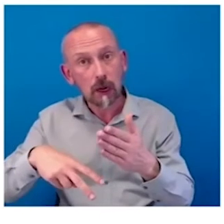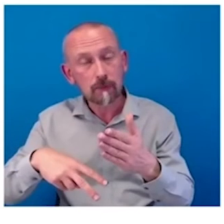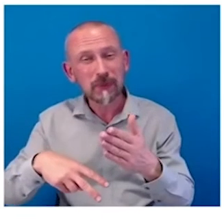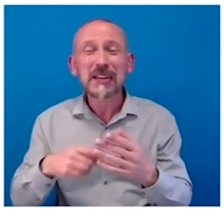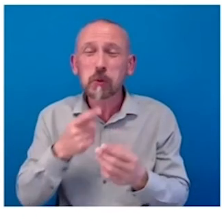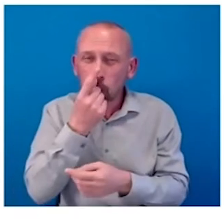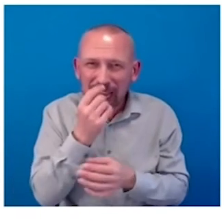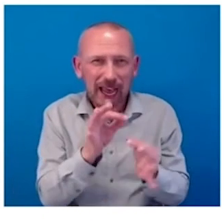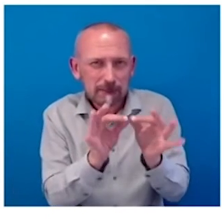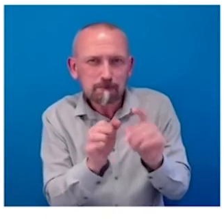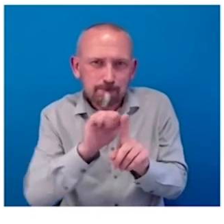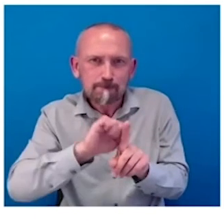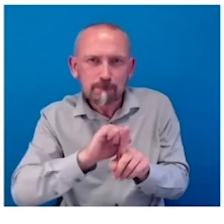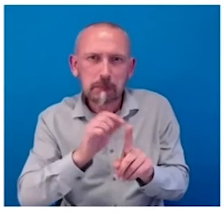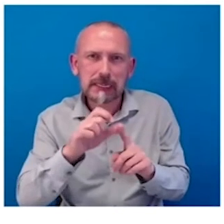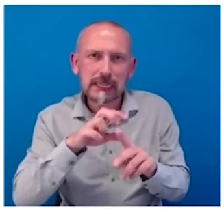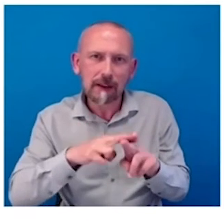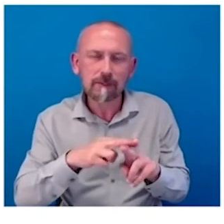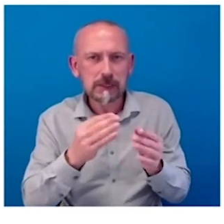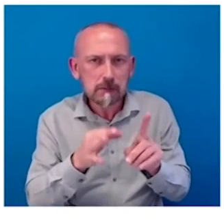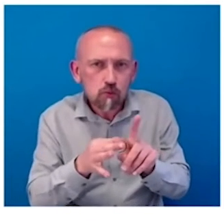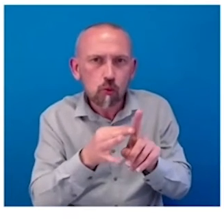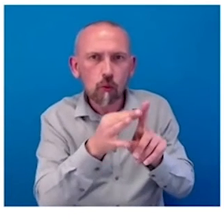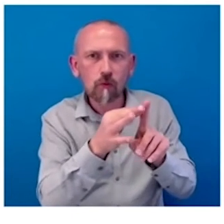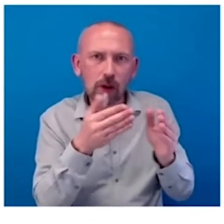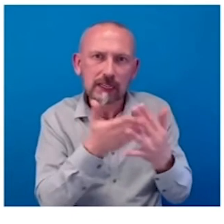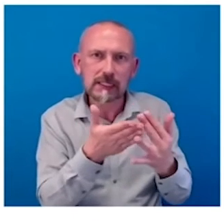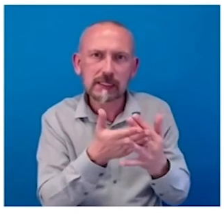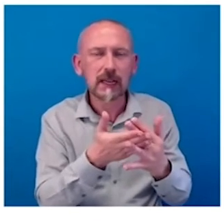never perfect. They're never going to be fully accessible to everyone.